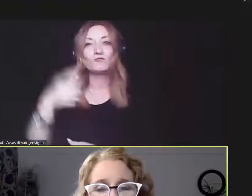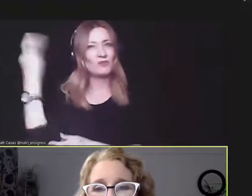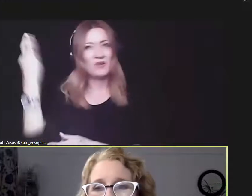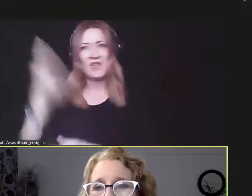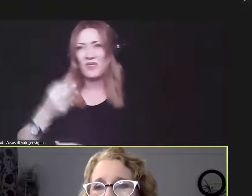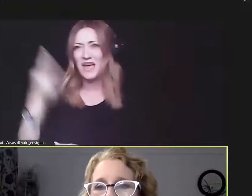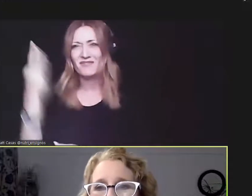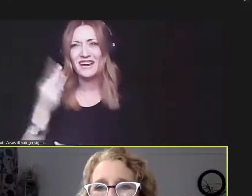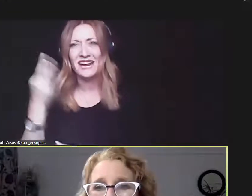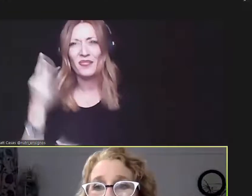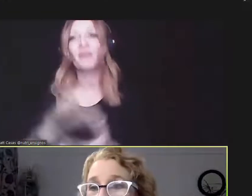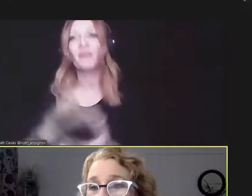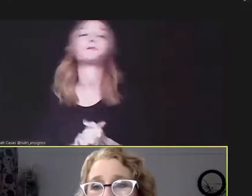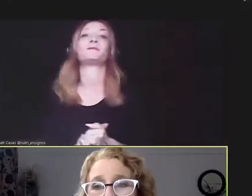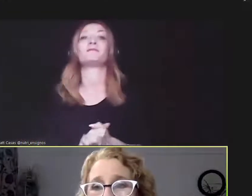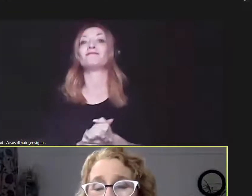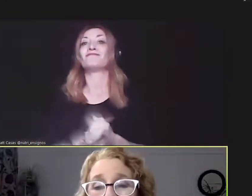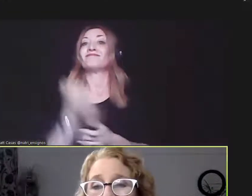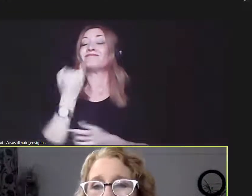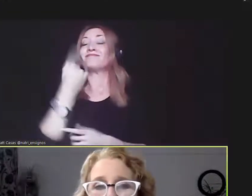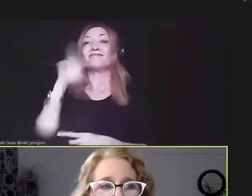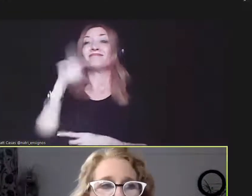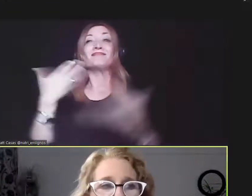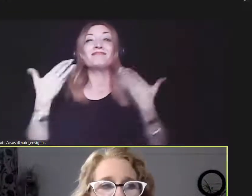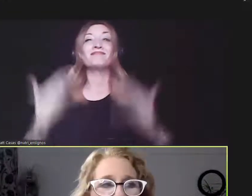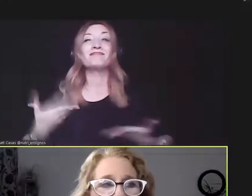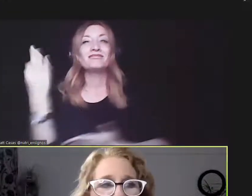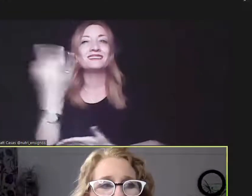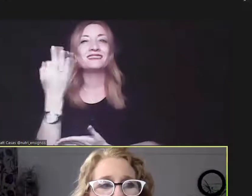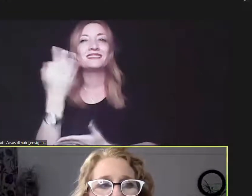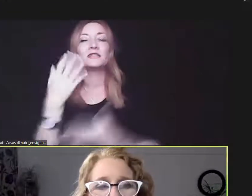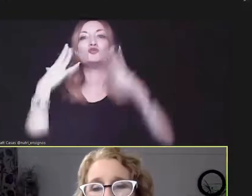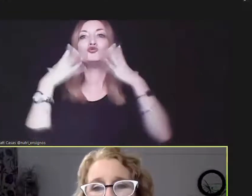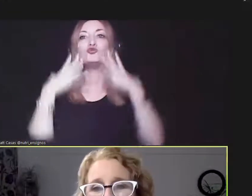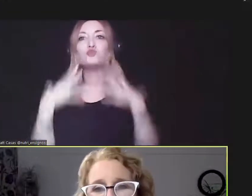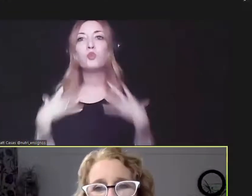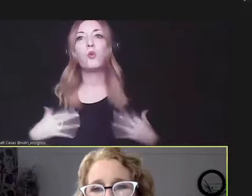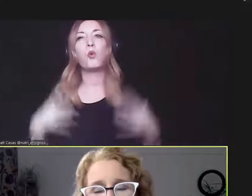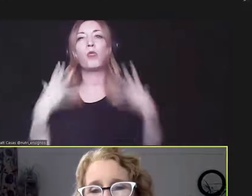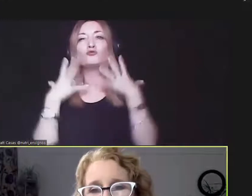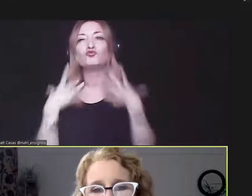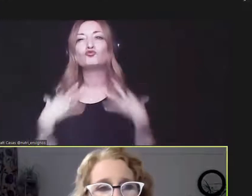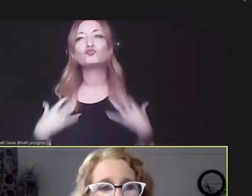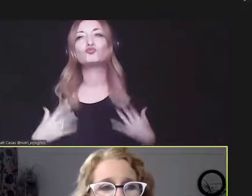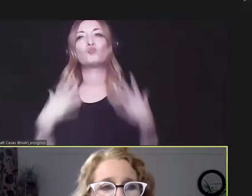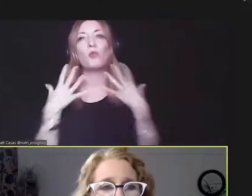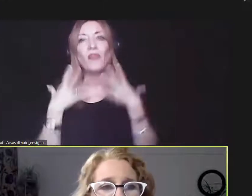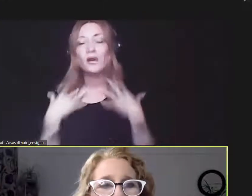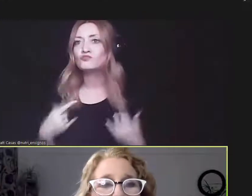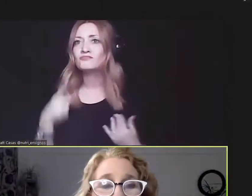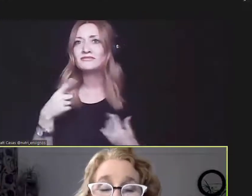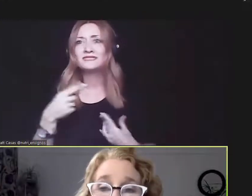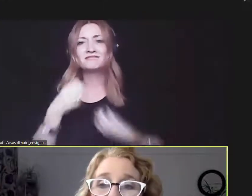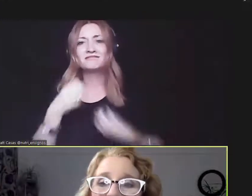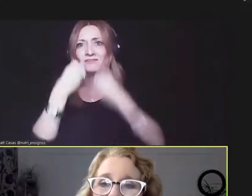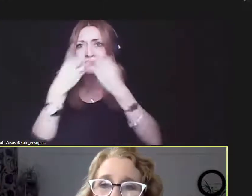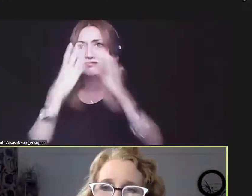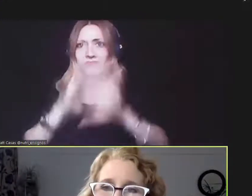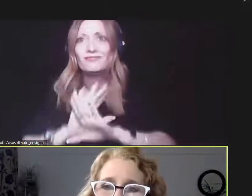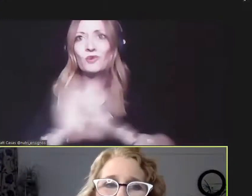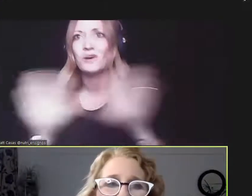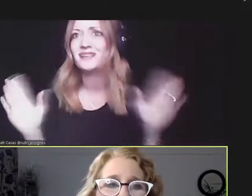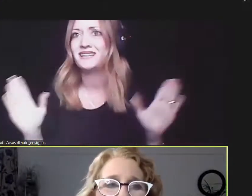process. And it won't put any cardiovascular stress on the body, but it will